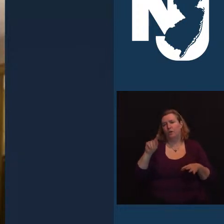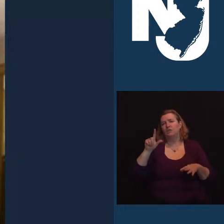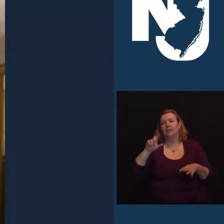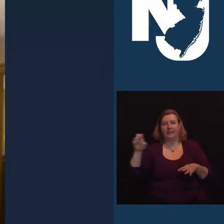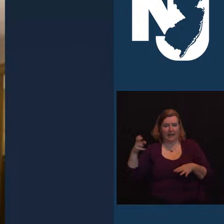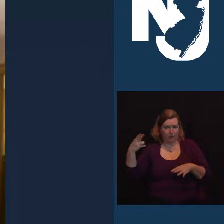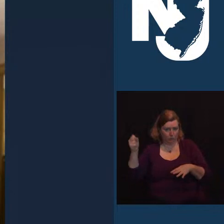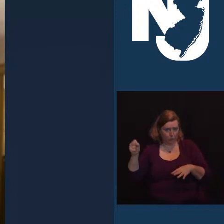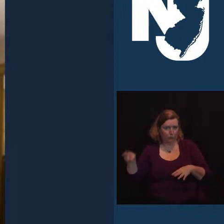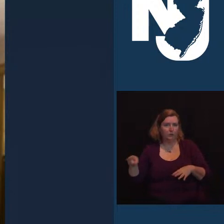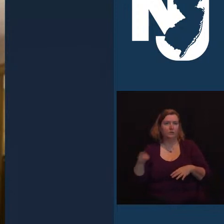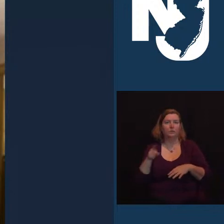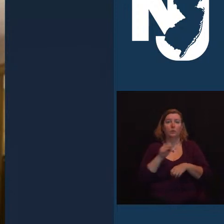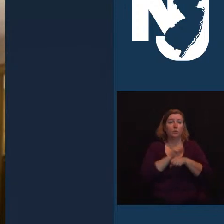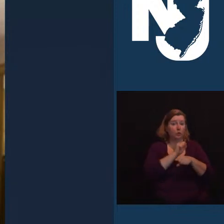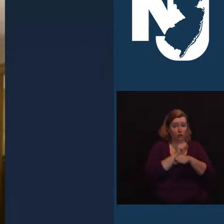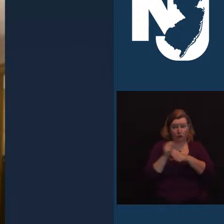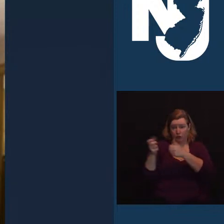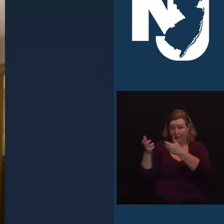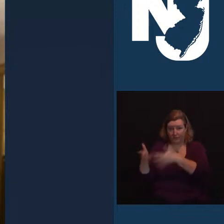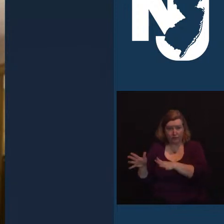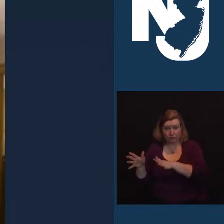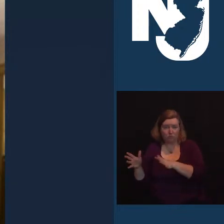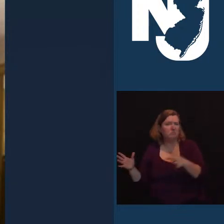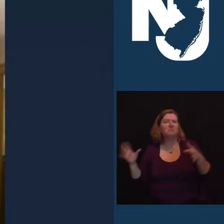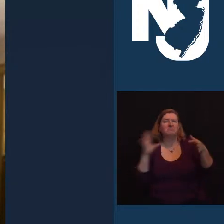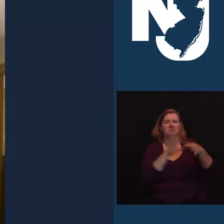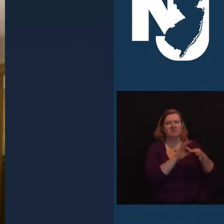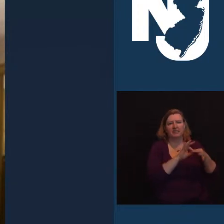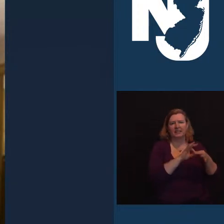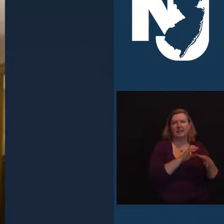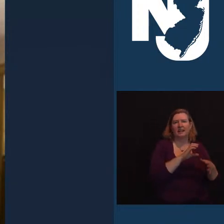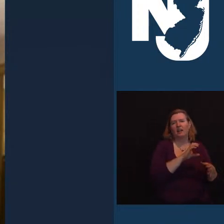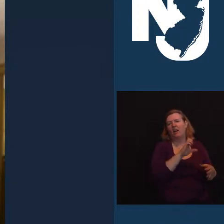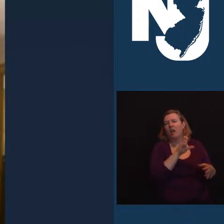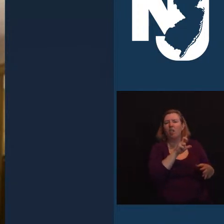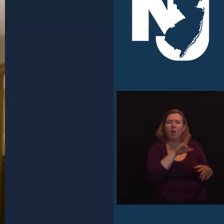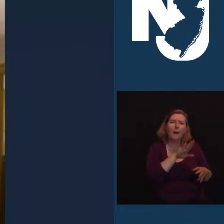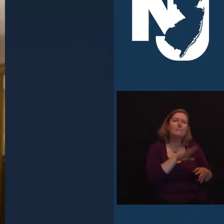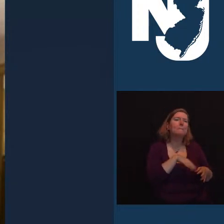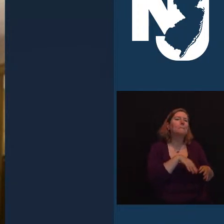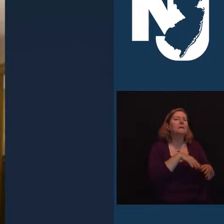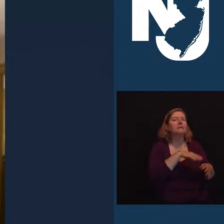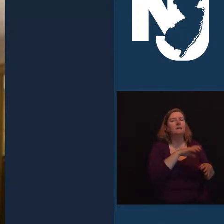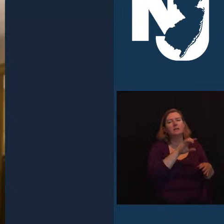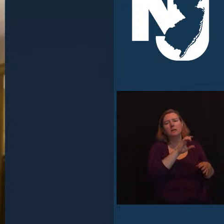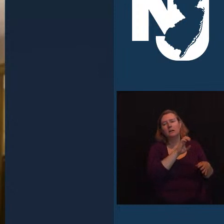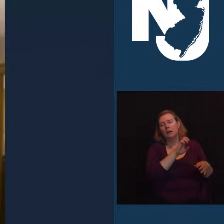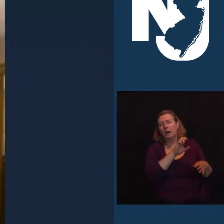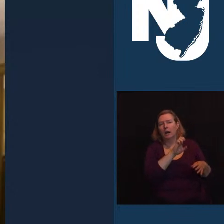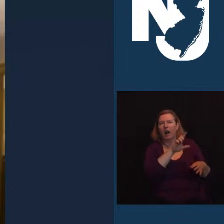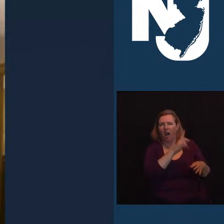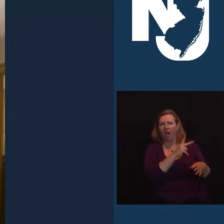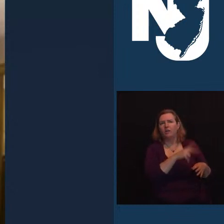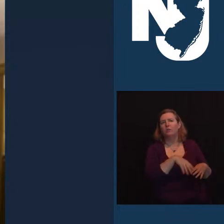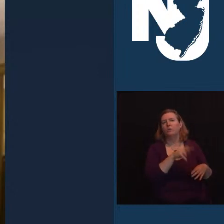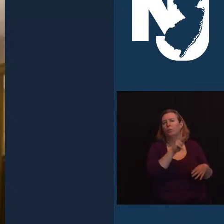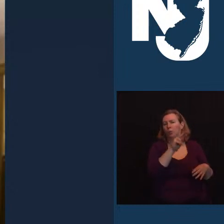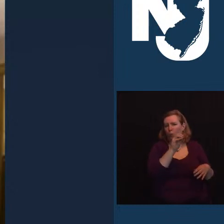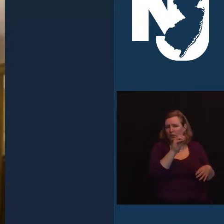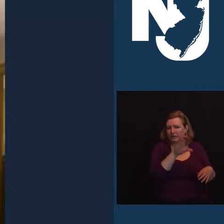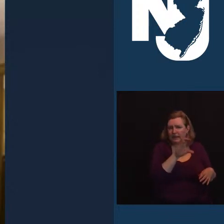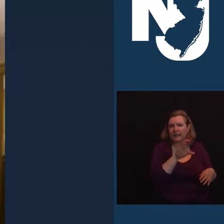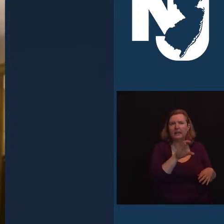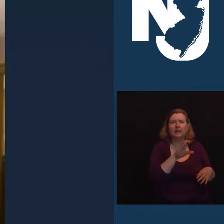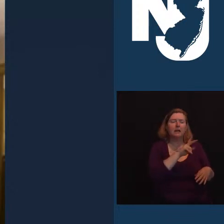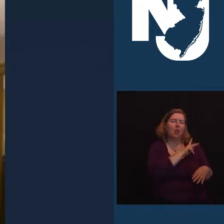outside the school community with the Elks Club, the American Legion, and the Knights of Columbus, in addition to being a regular